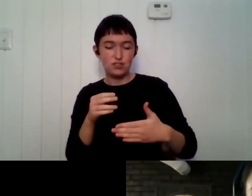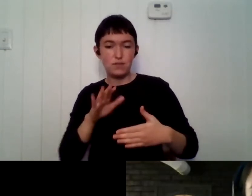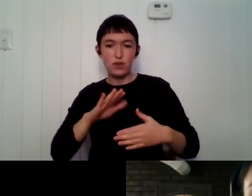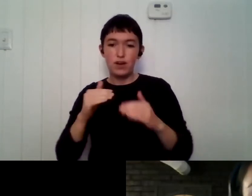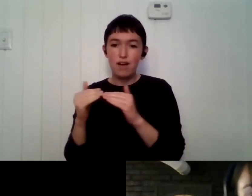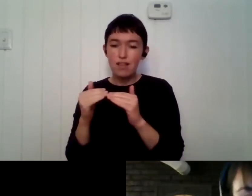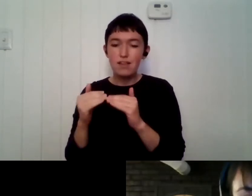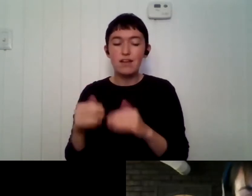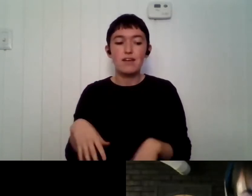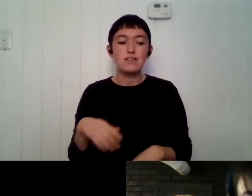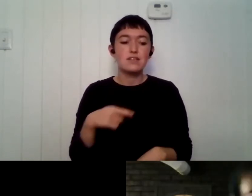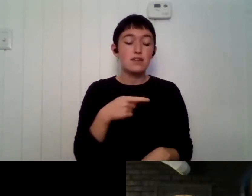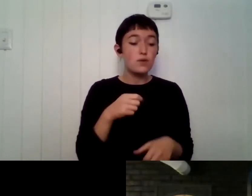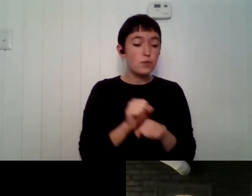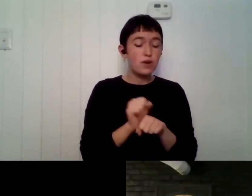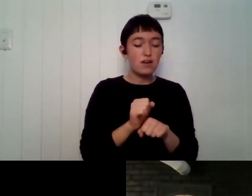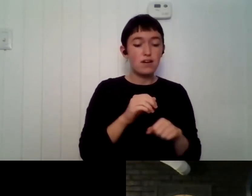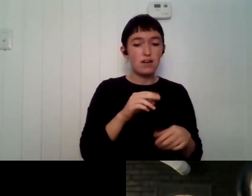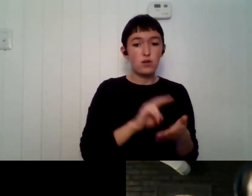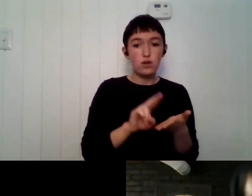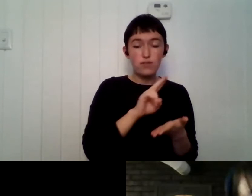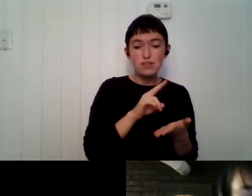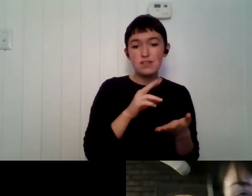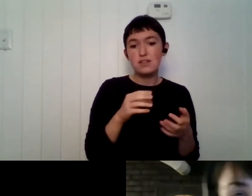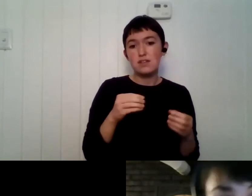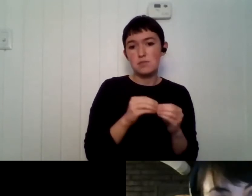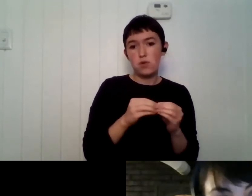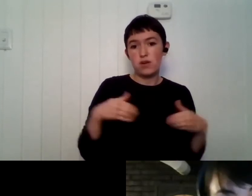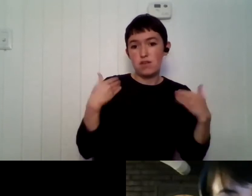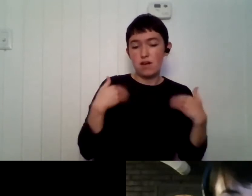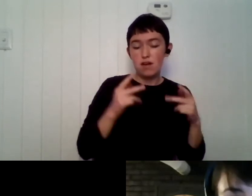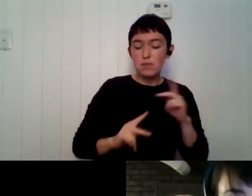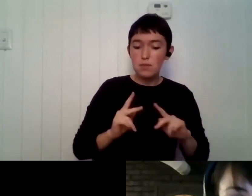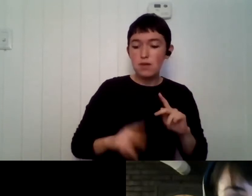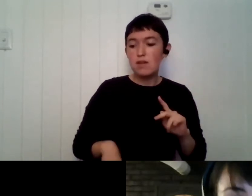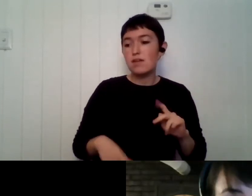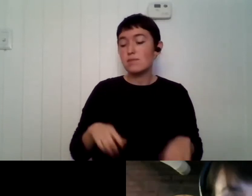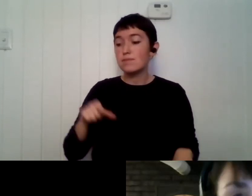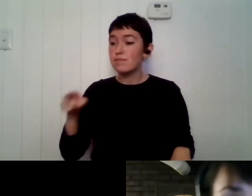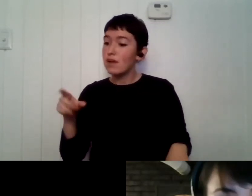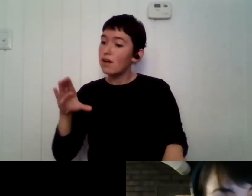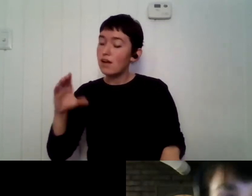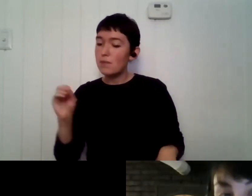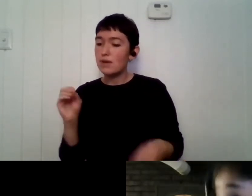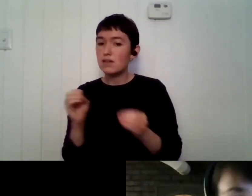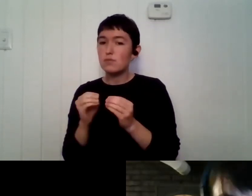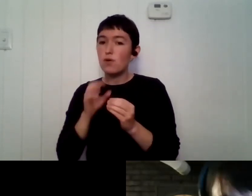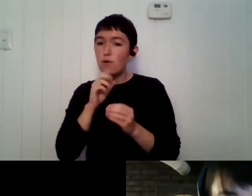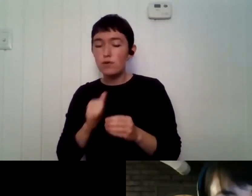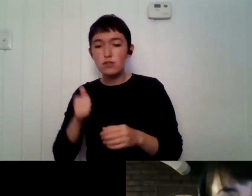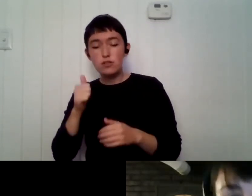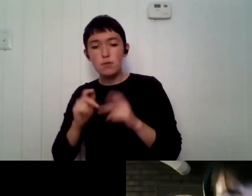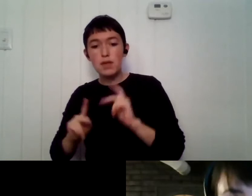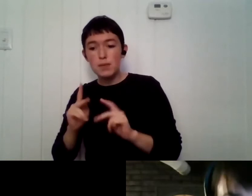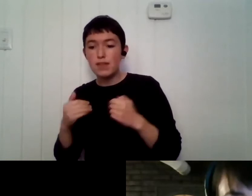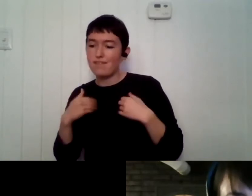students, and the crowd is much younger. Whereas at a company, you tend to have also a lot of older people who have a lot of family